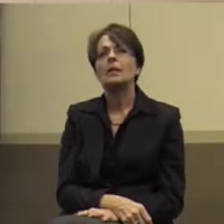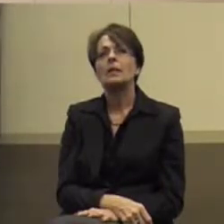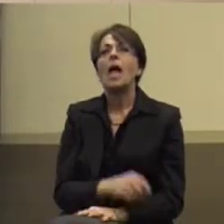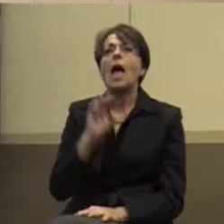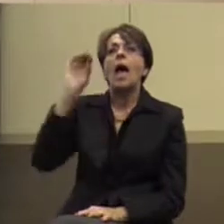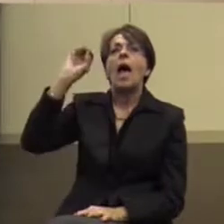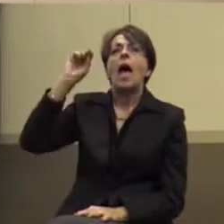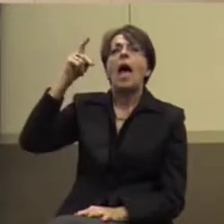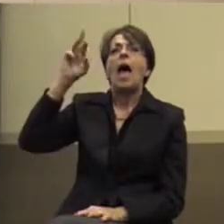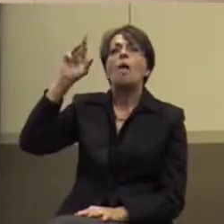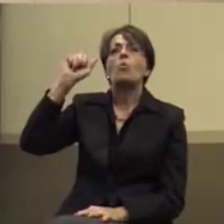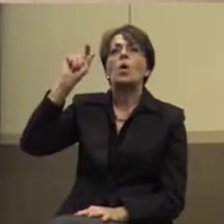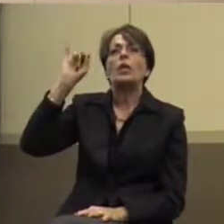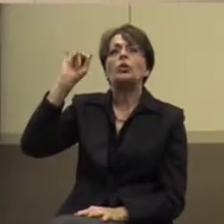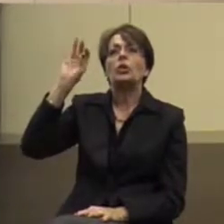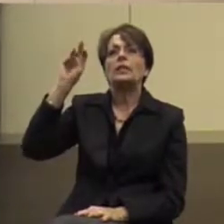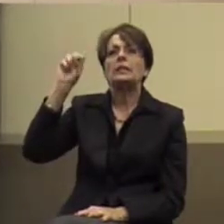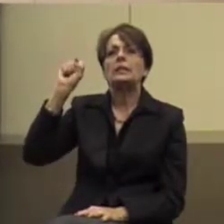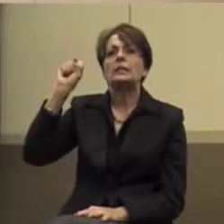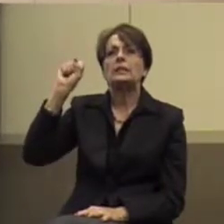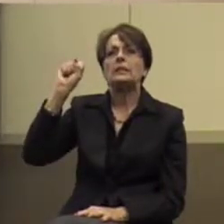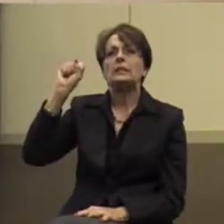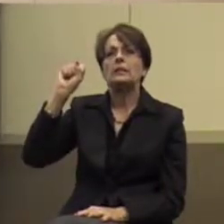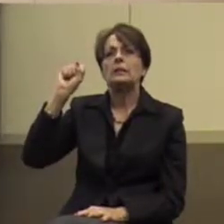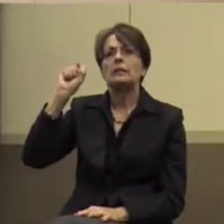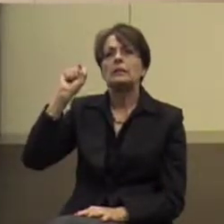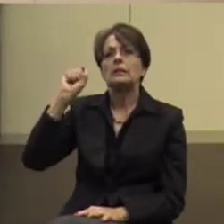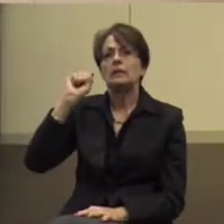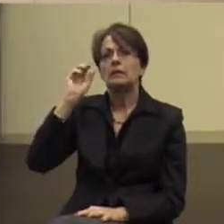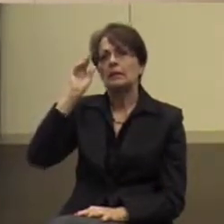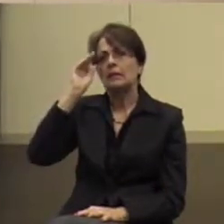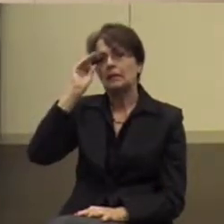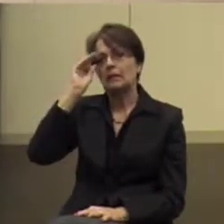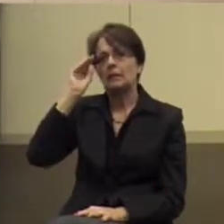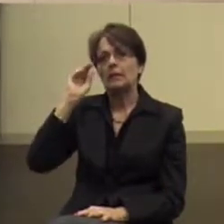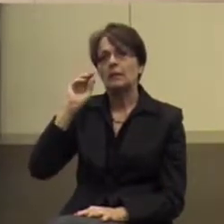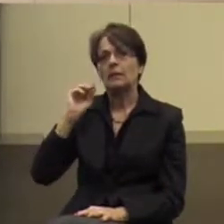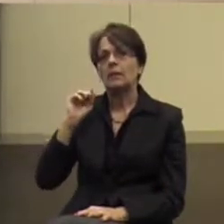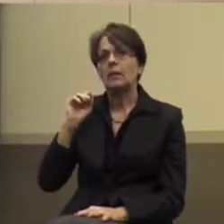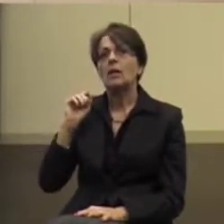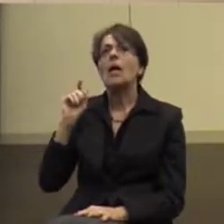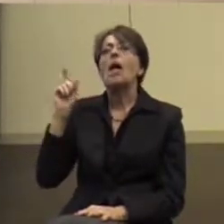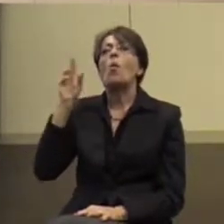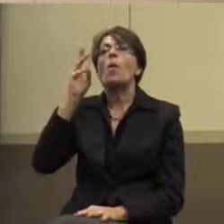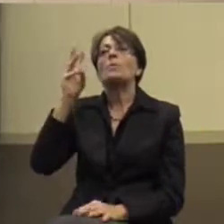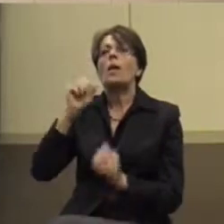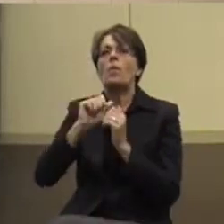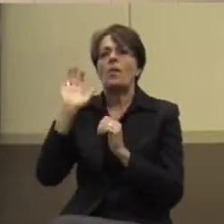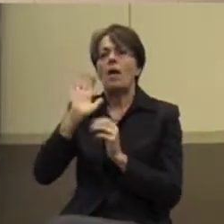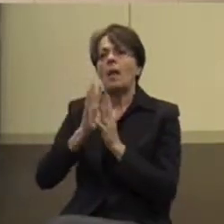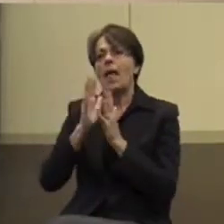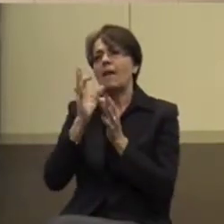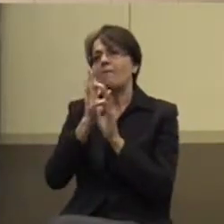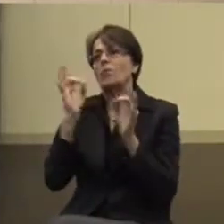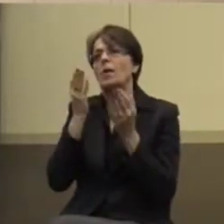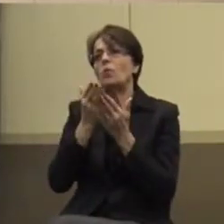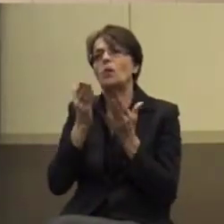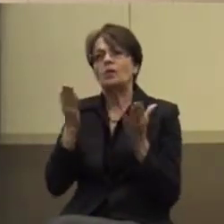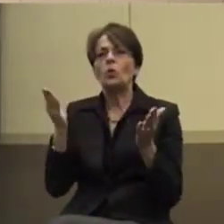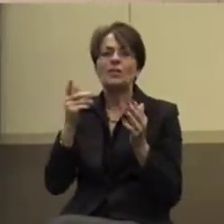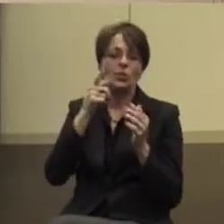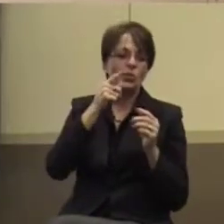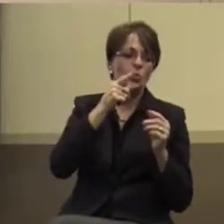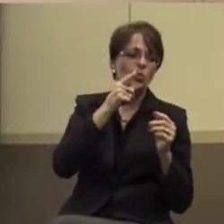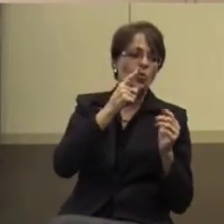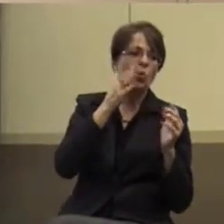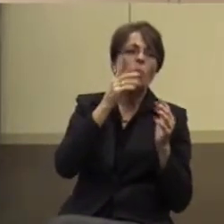And again, what I've told some of you that sometimes it doesn't have websites that used to have a lot of free resources. It's funny because like sometimes then you